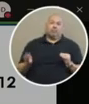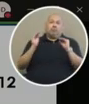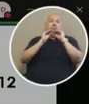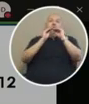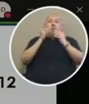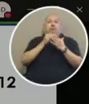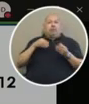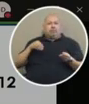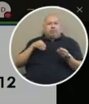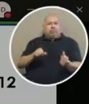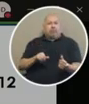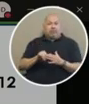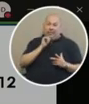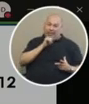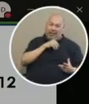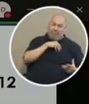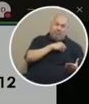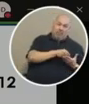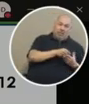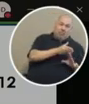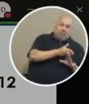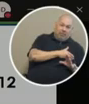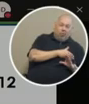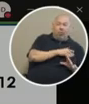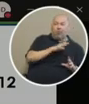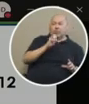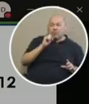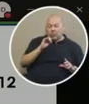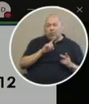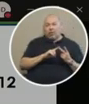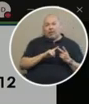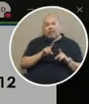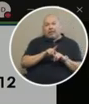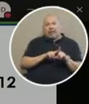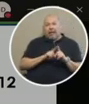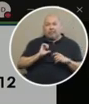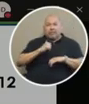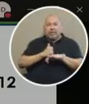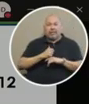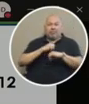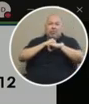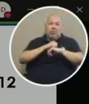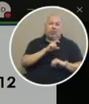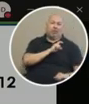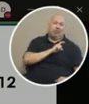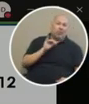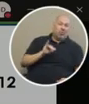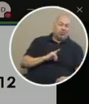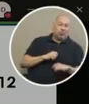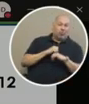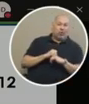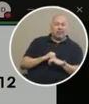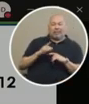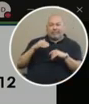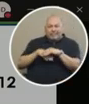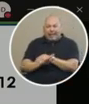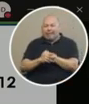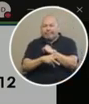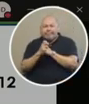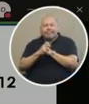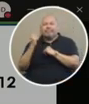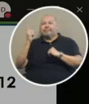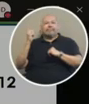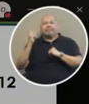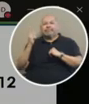money that wasn't budgeted into the project itself. And then you might have to set up security as well so that you can protect from vandalism that